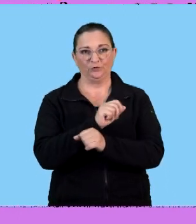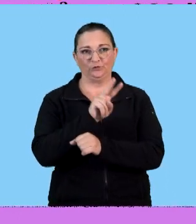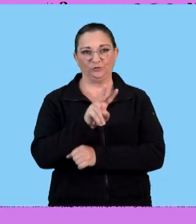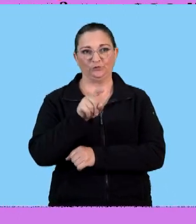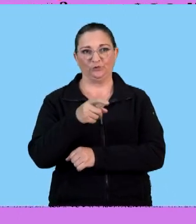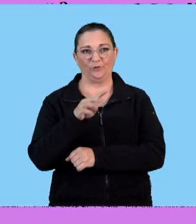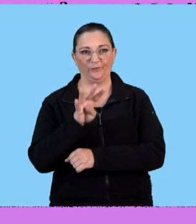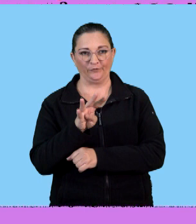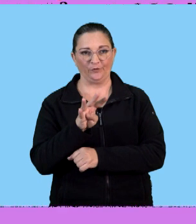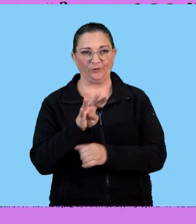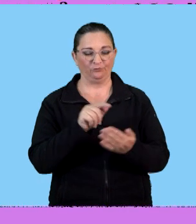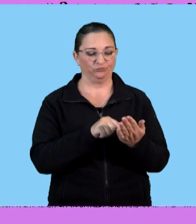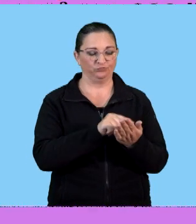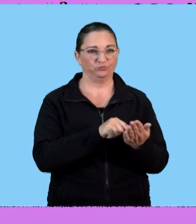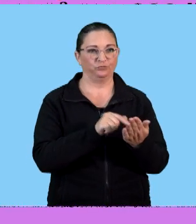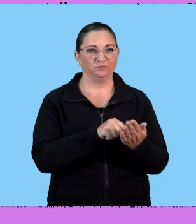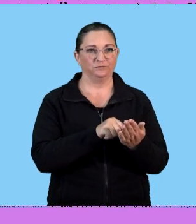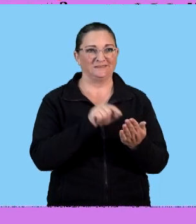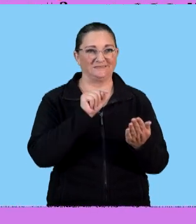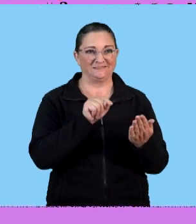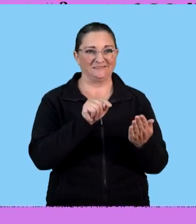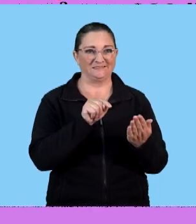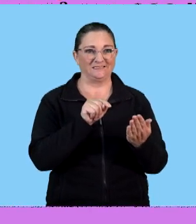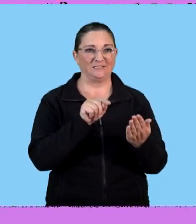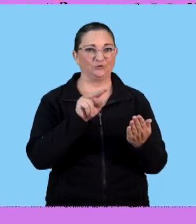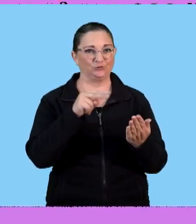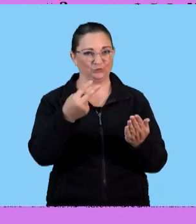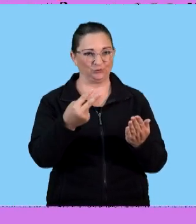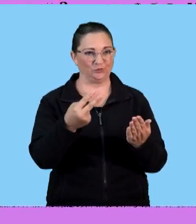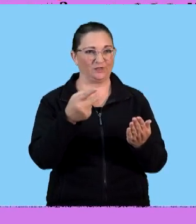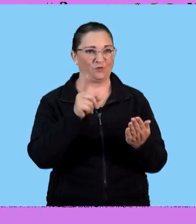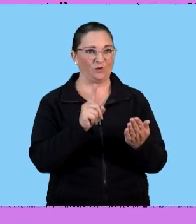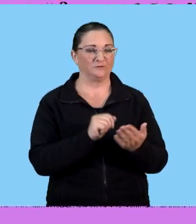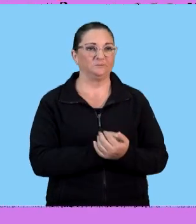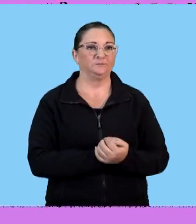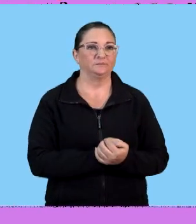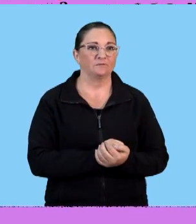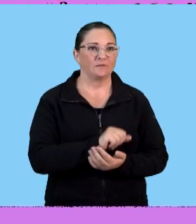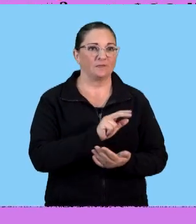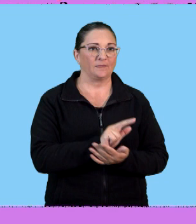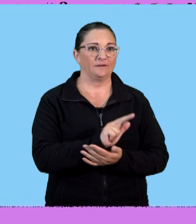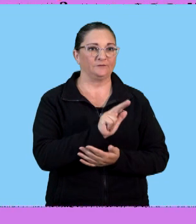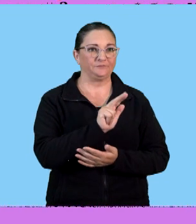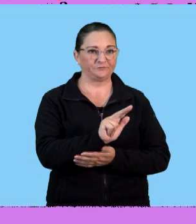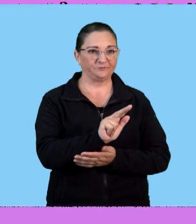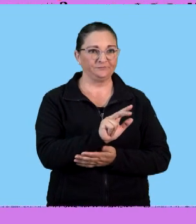multiply by 2.4 and I square that value. So this will give me